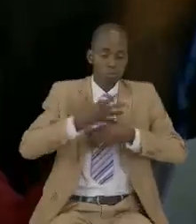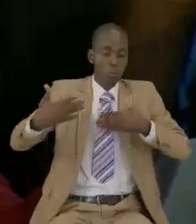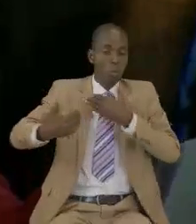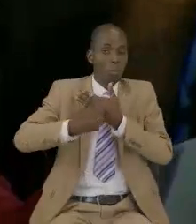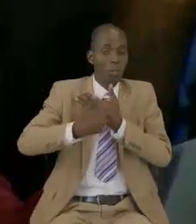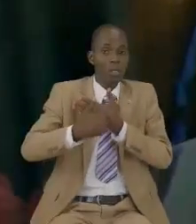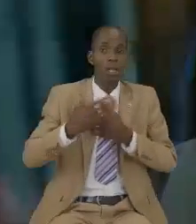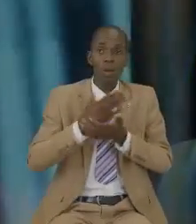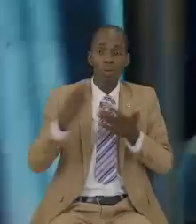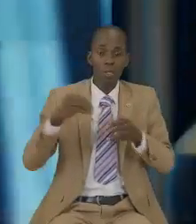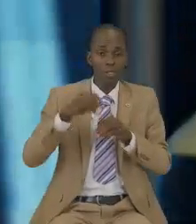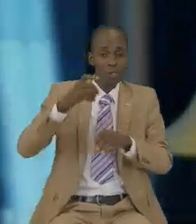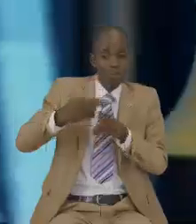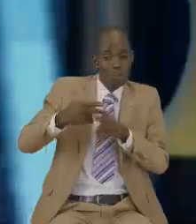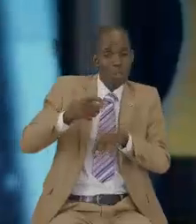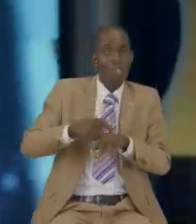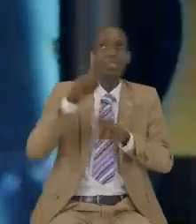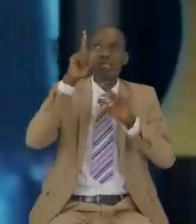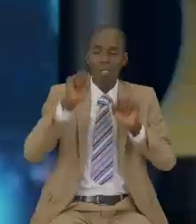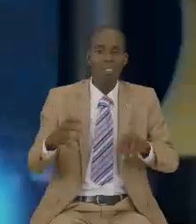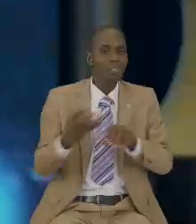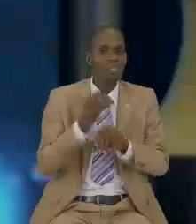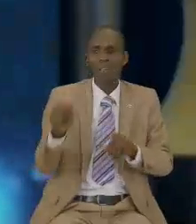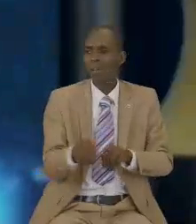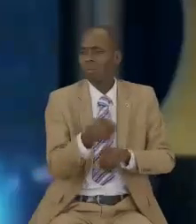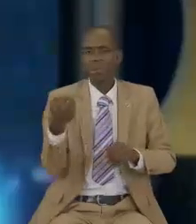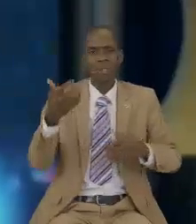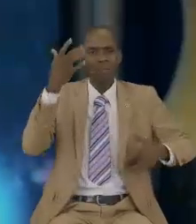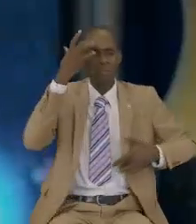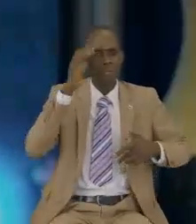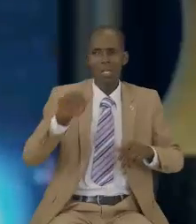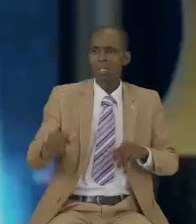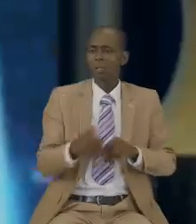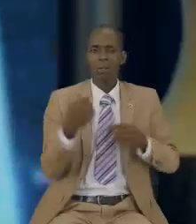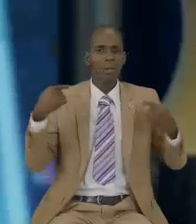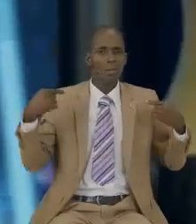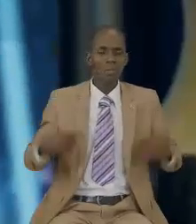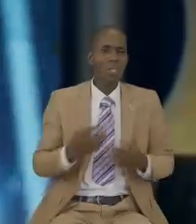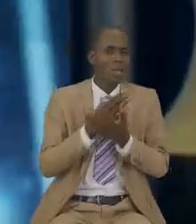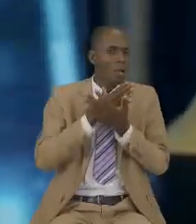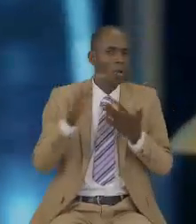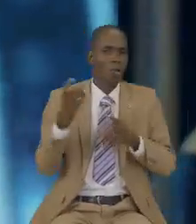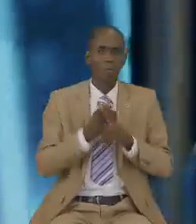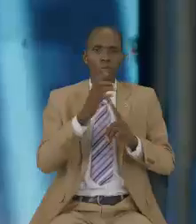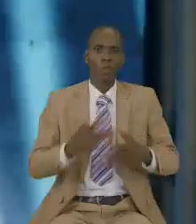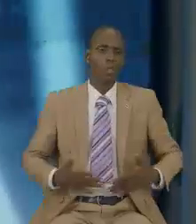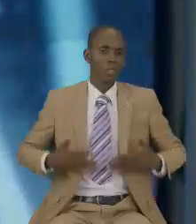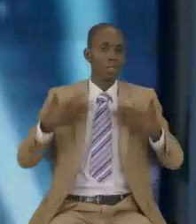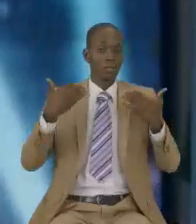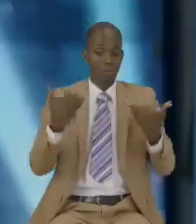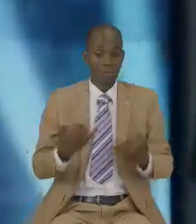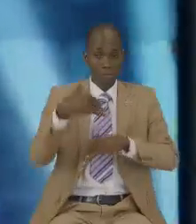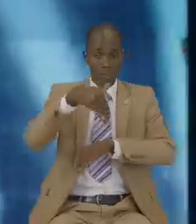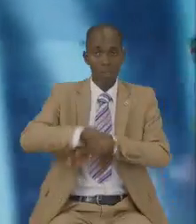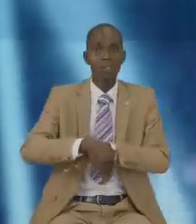time, he'll take any other sickness, any other infirmity away from your life